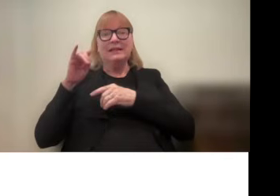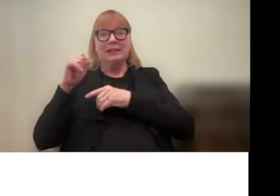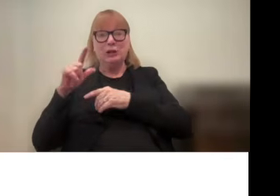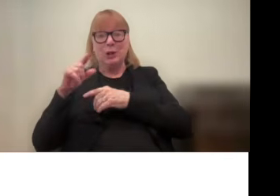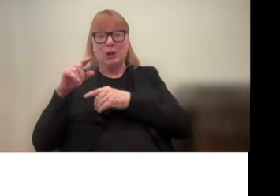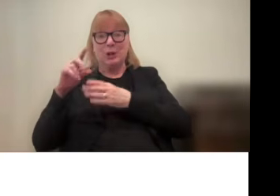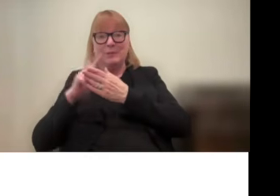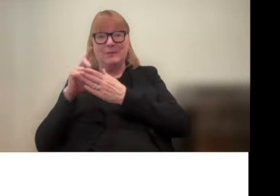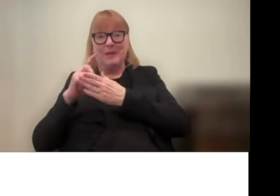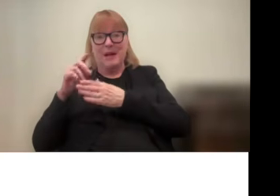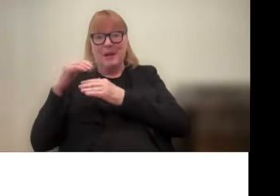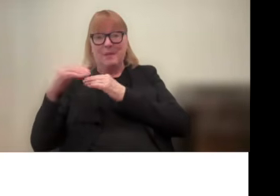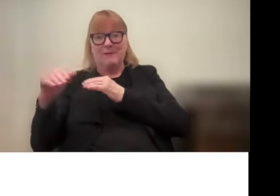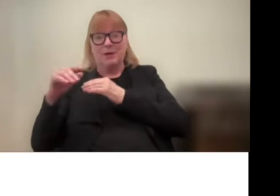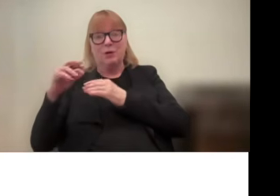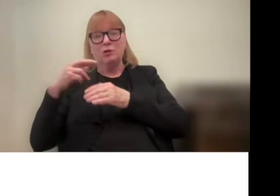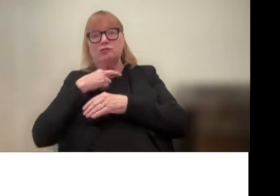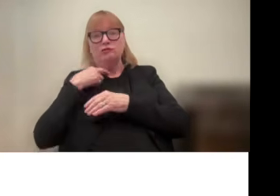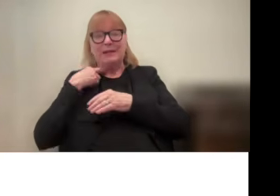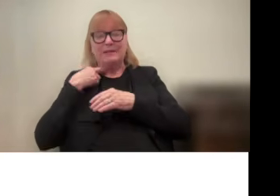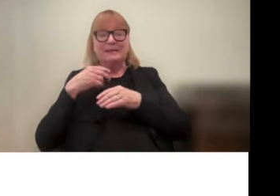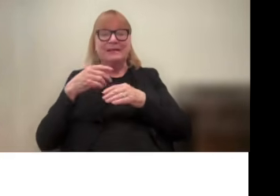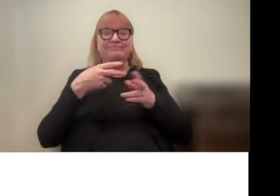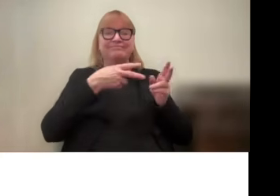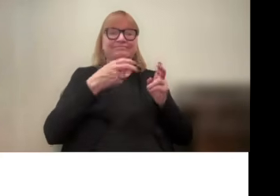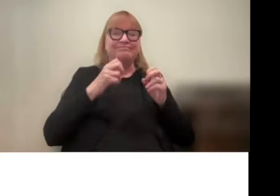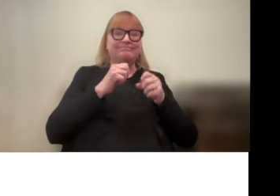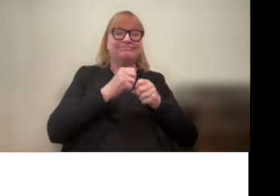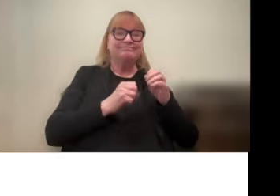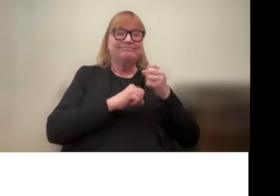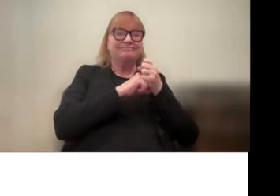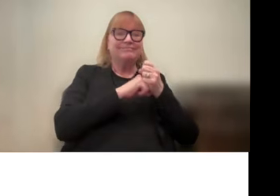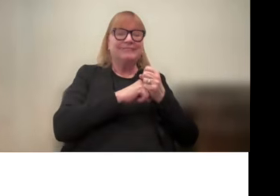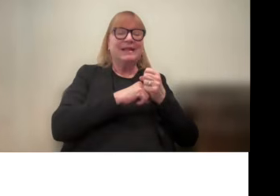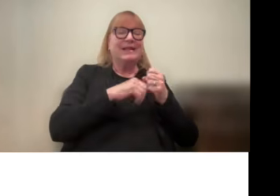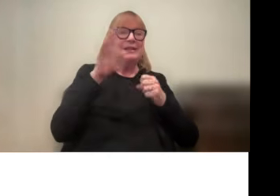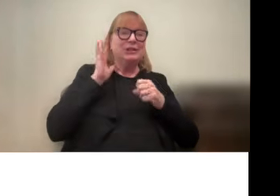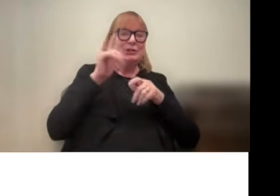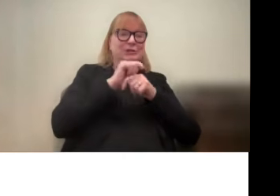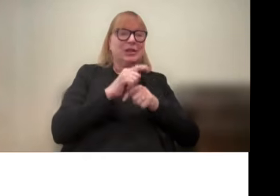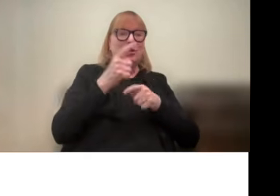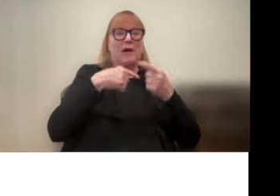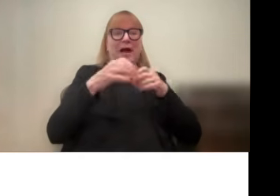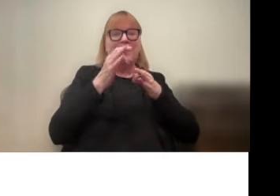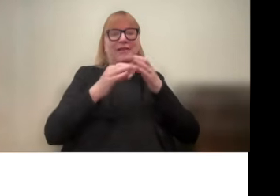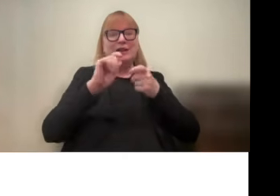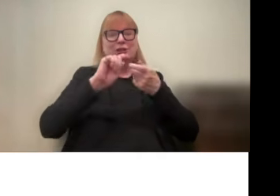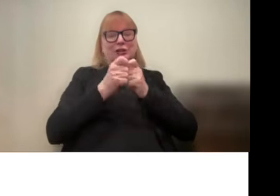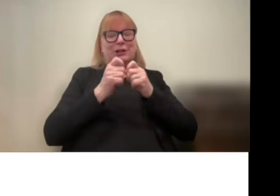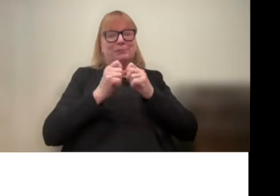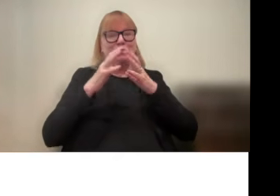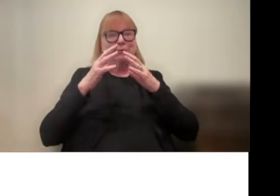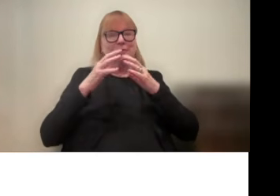and databases thus risk amplifying traditional biases rather than disrupting them, reinforcing a narrow view of